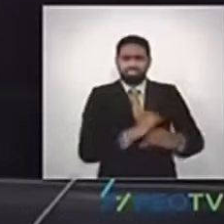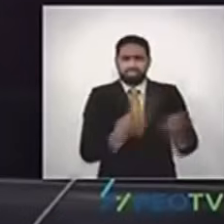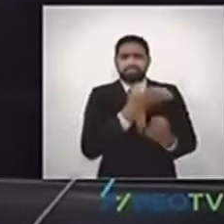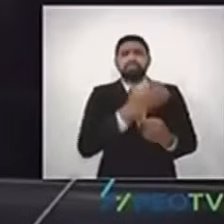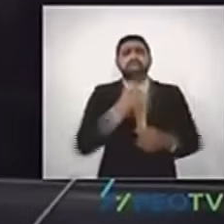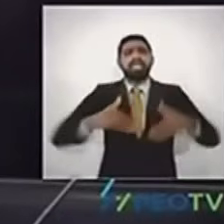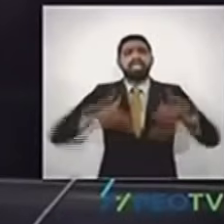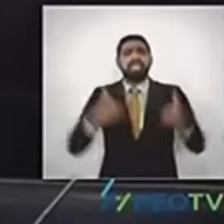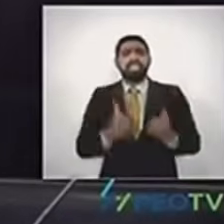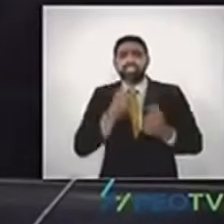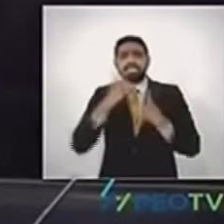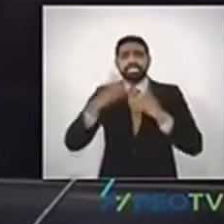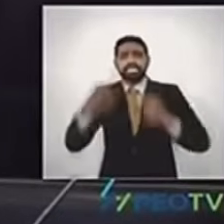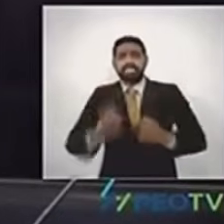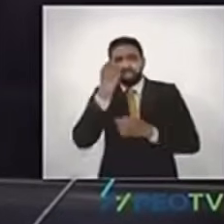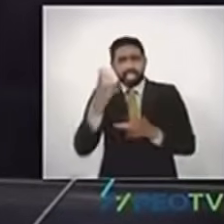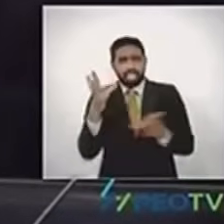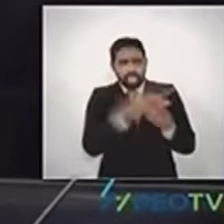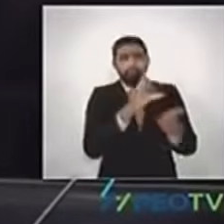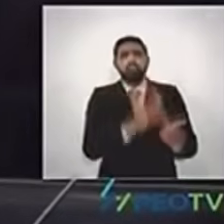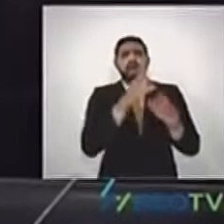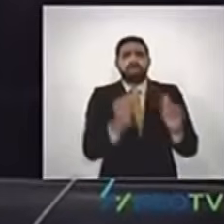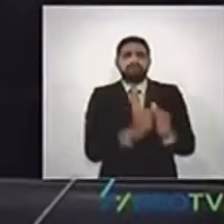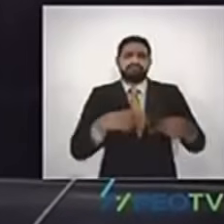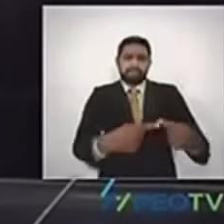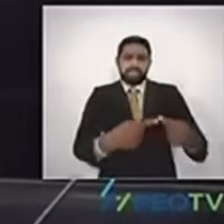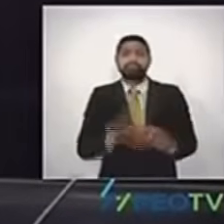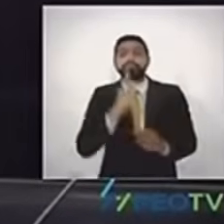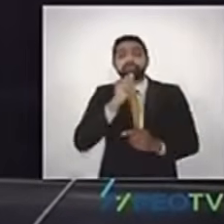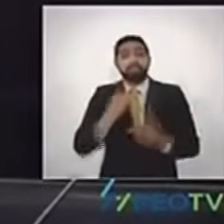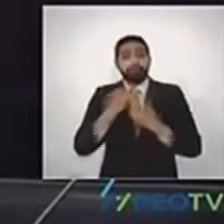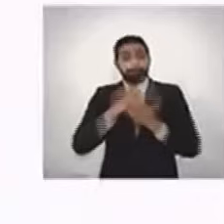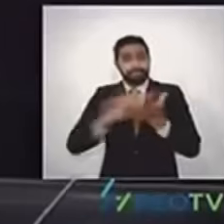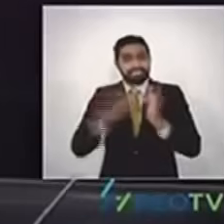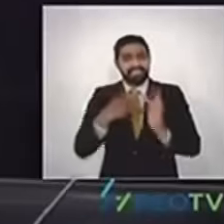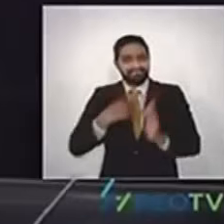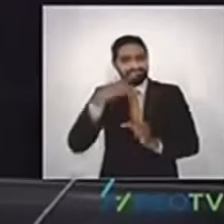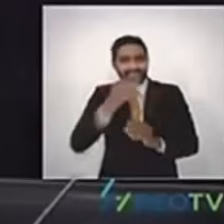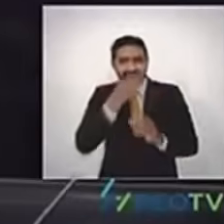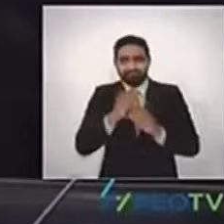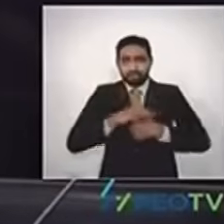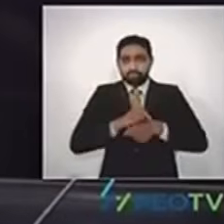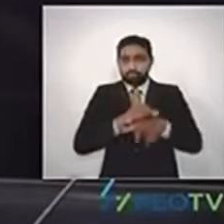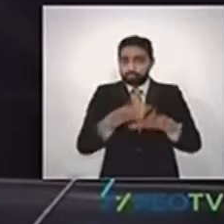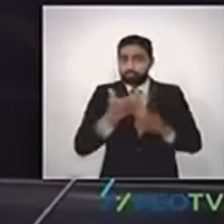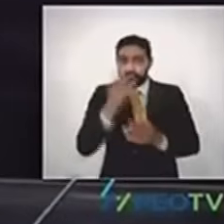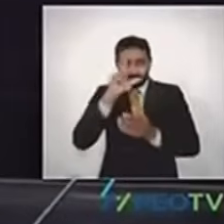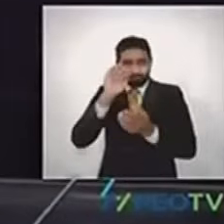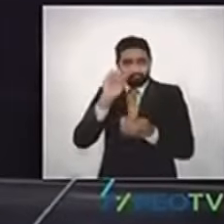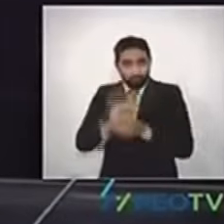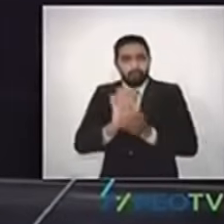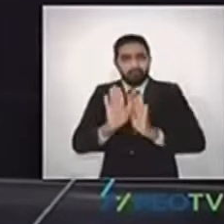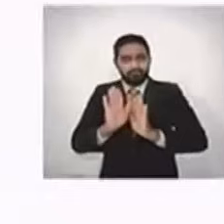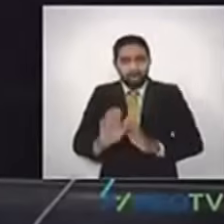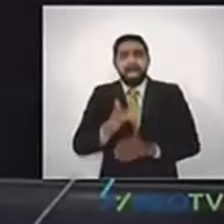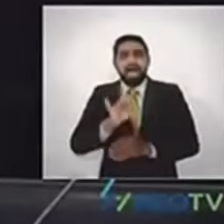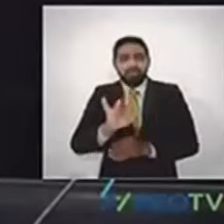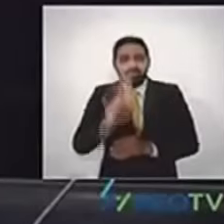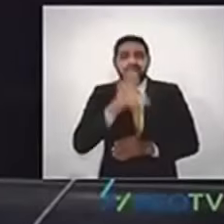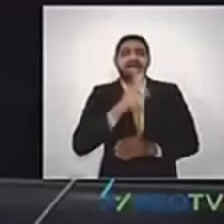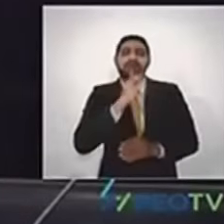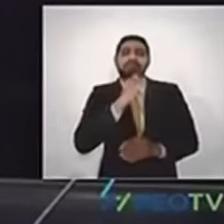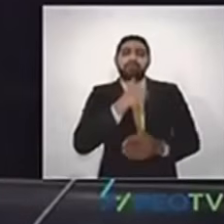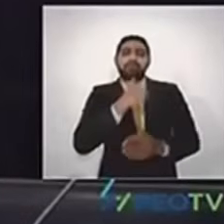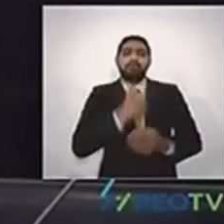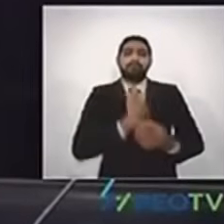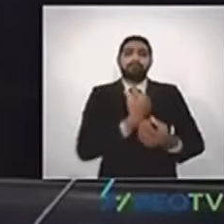officials are saying that these kinds of gatherings will increase the spread of this virus, then the opposition does not have any moral right to stage such a protest. If there is